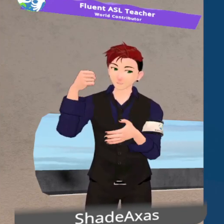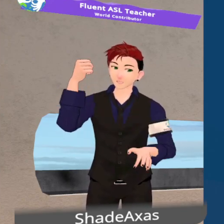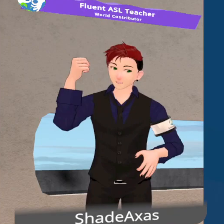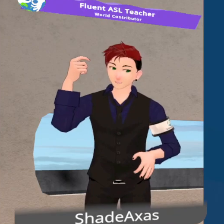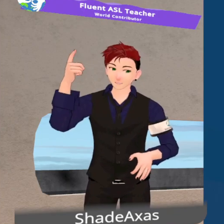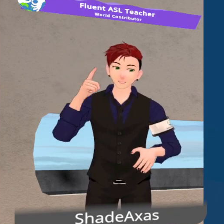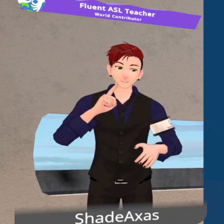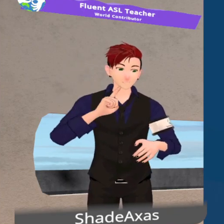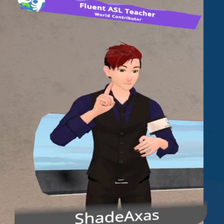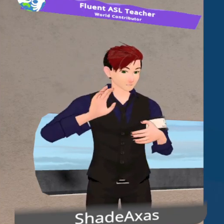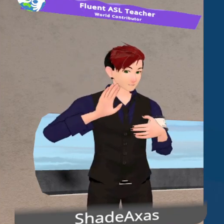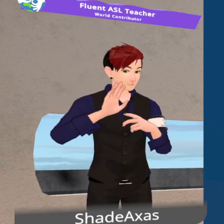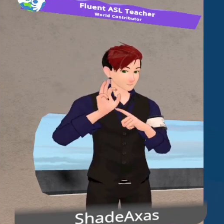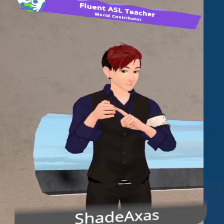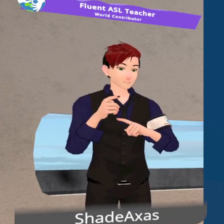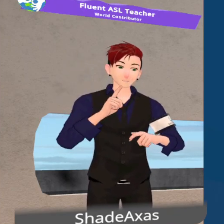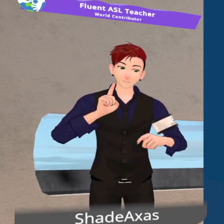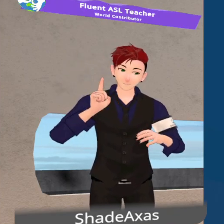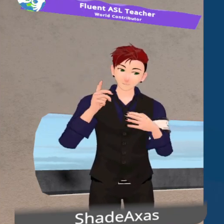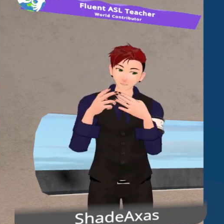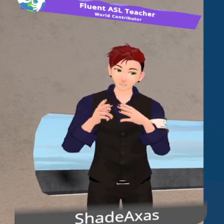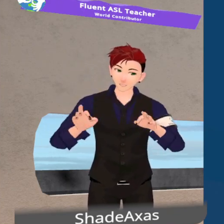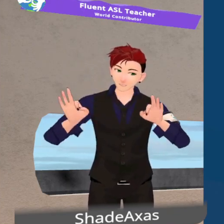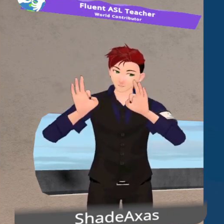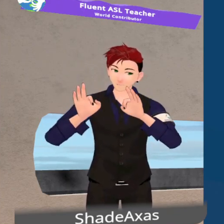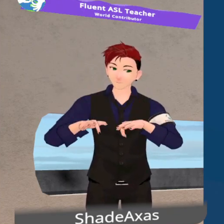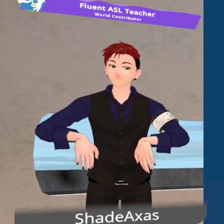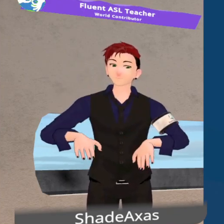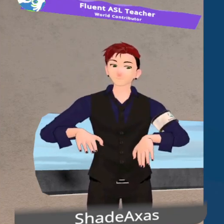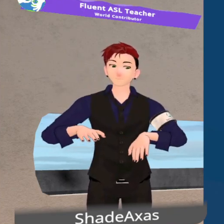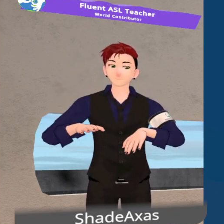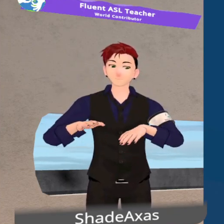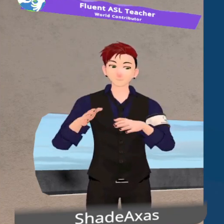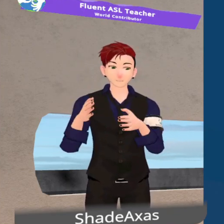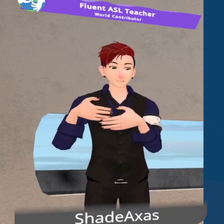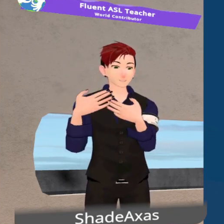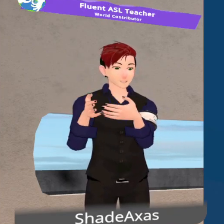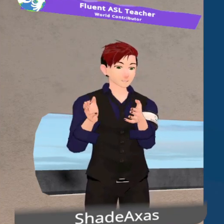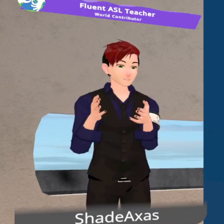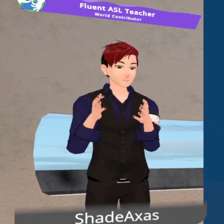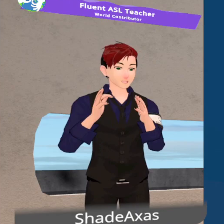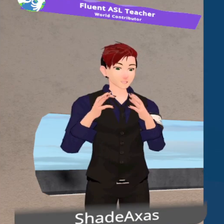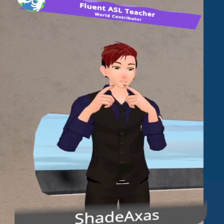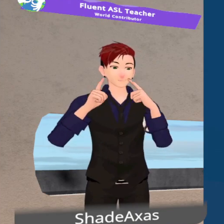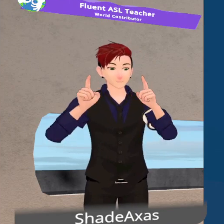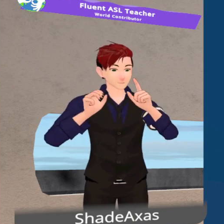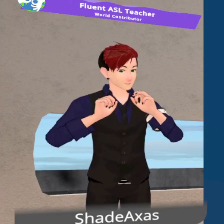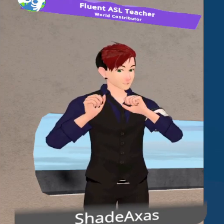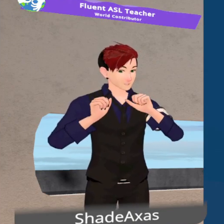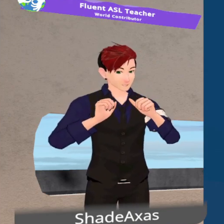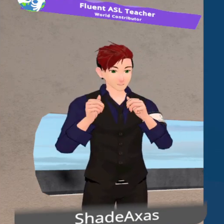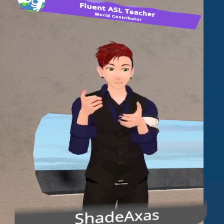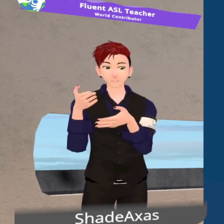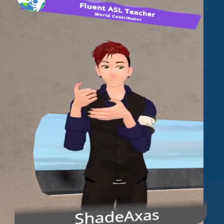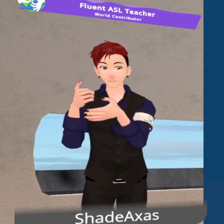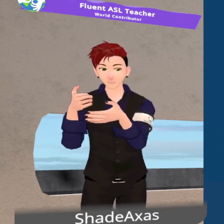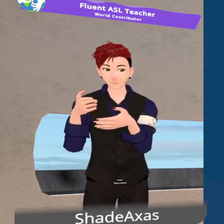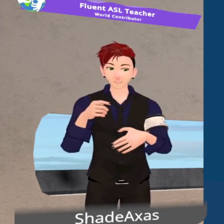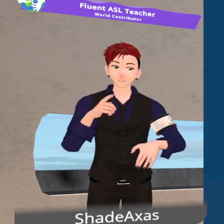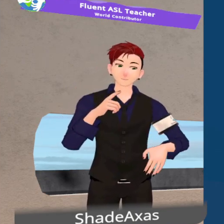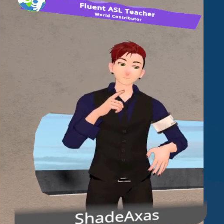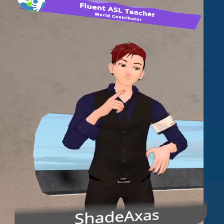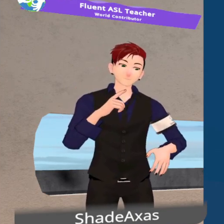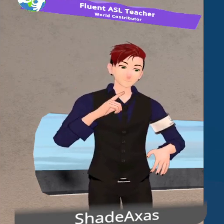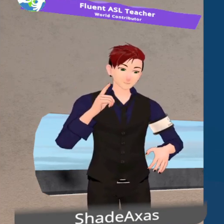have learned and understand deaf culture, deaf values, and can provide effective communication